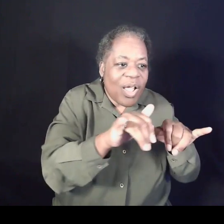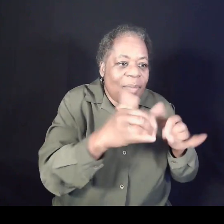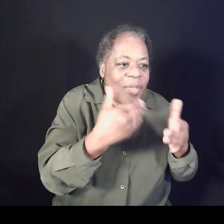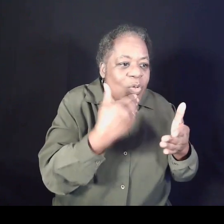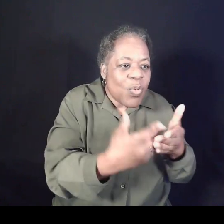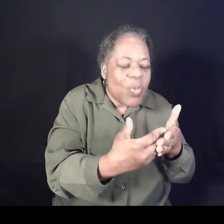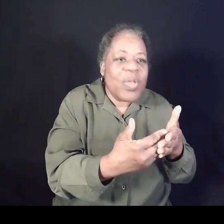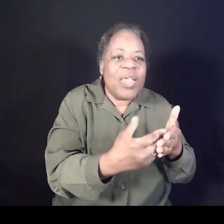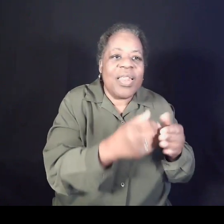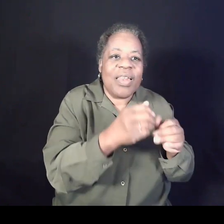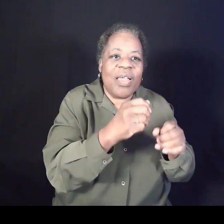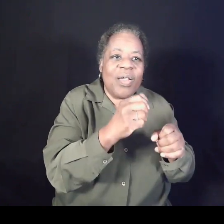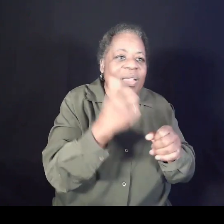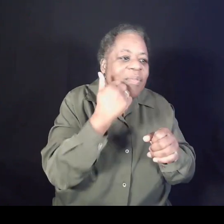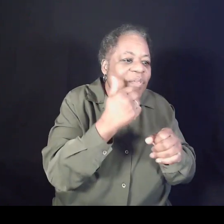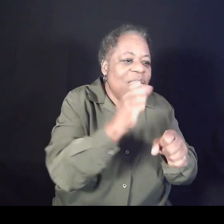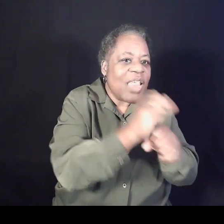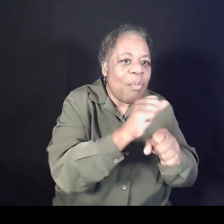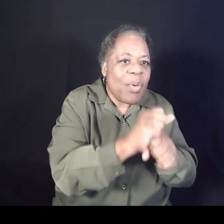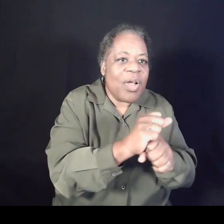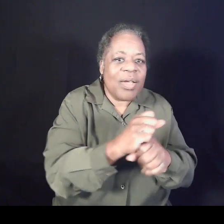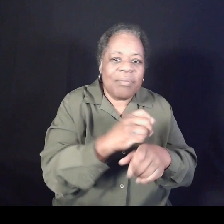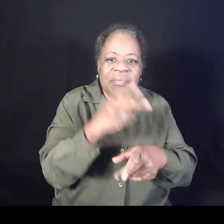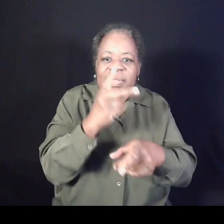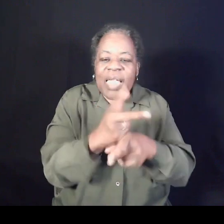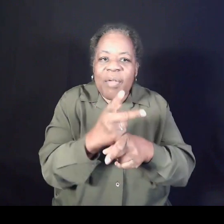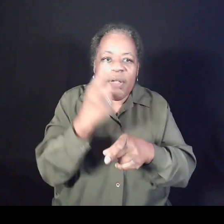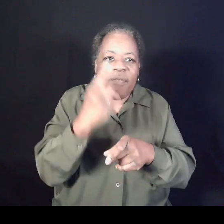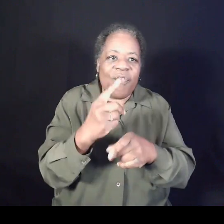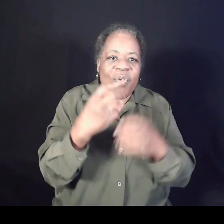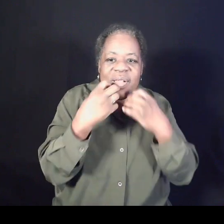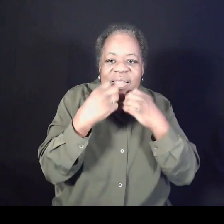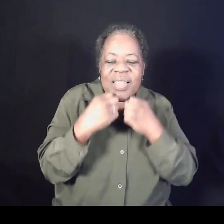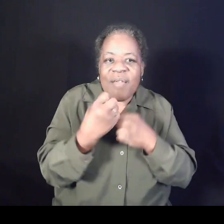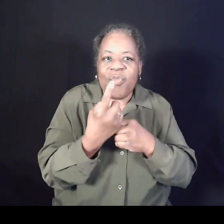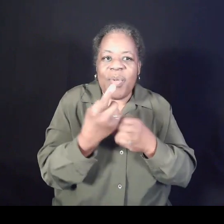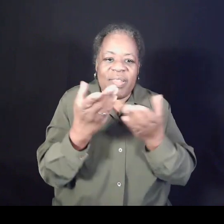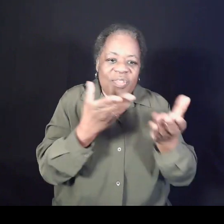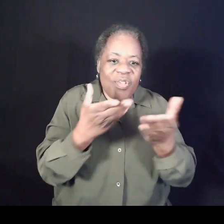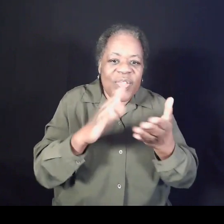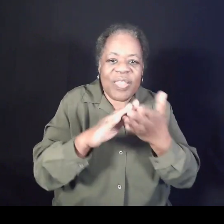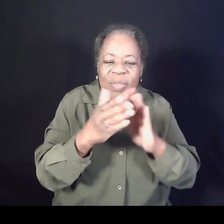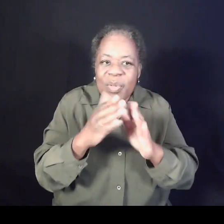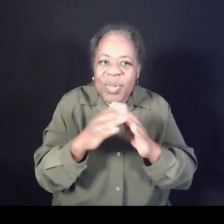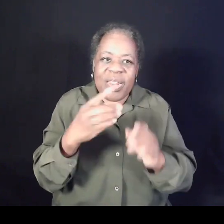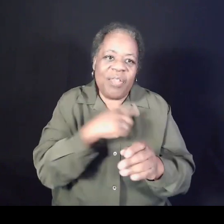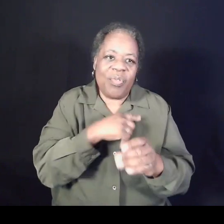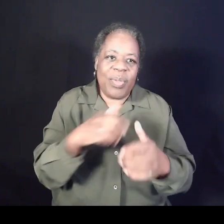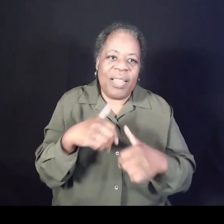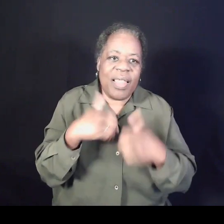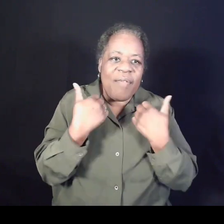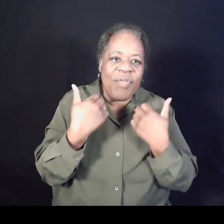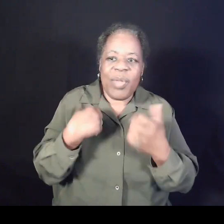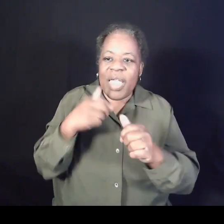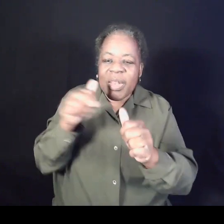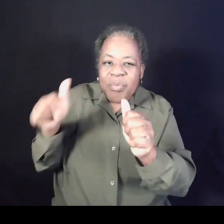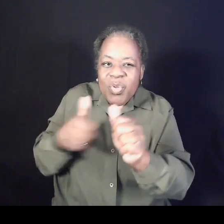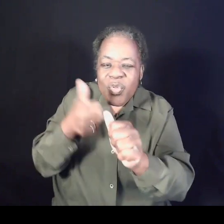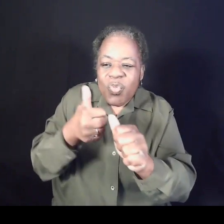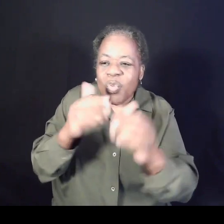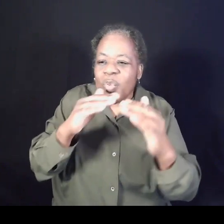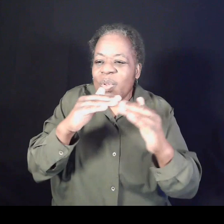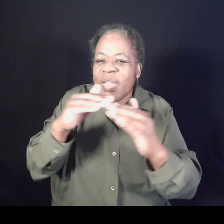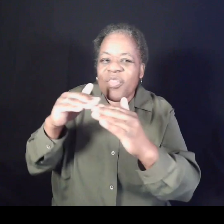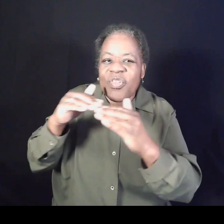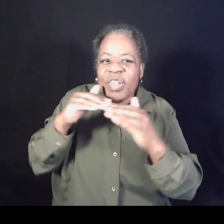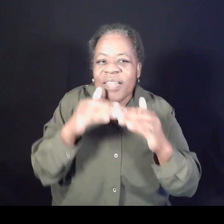work, by caring for our loved ones and by serving the communities in which we live. We can pursue justice by